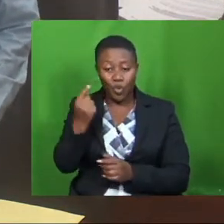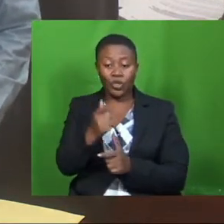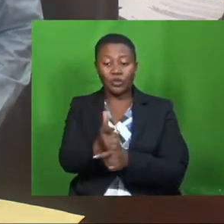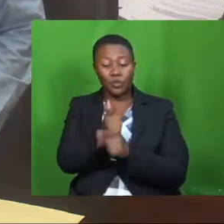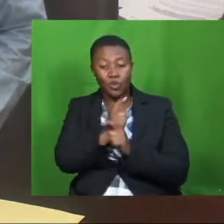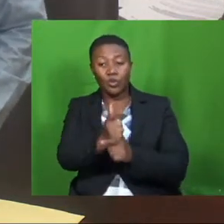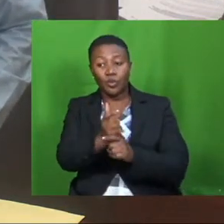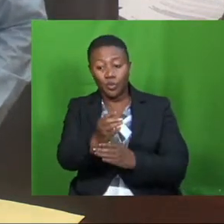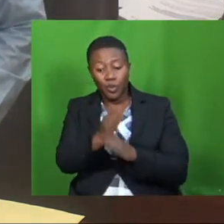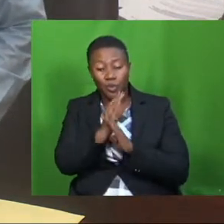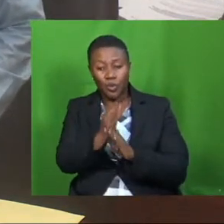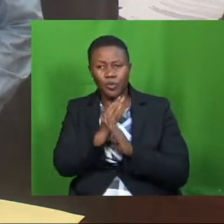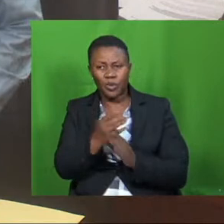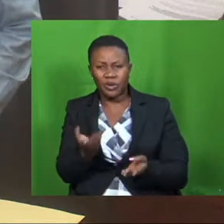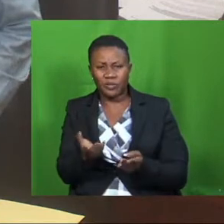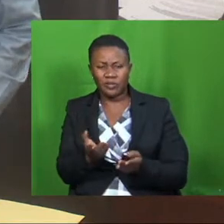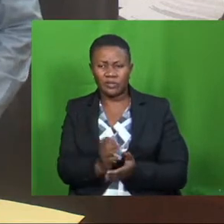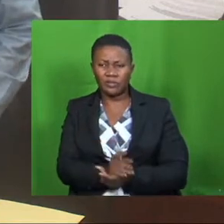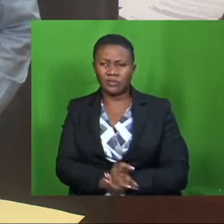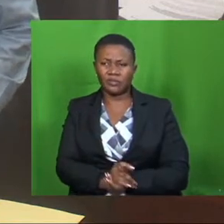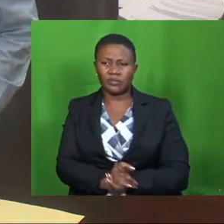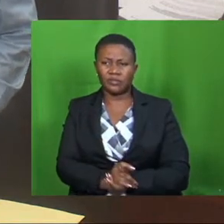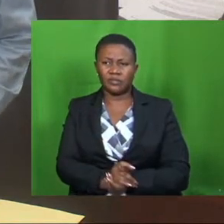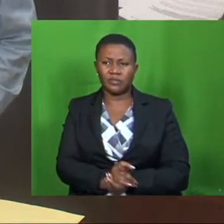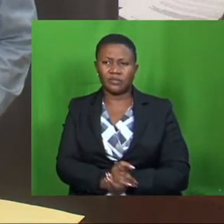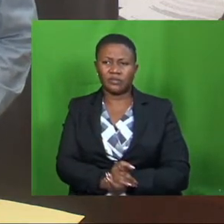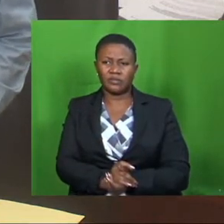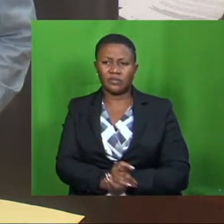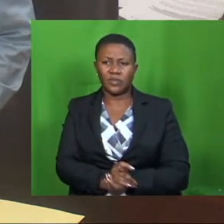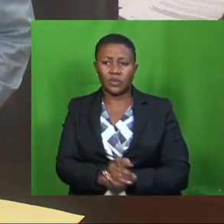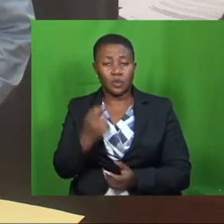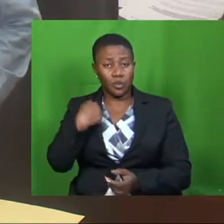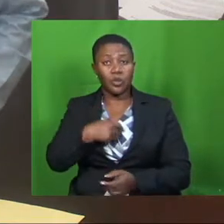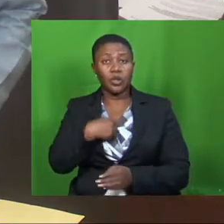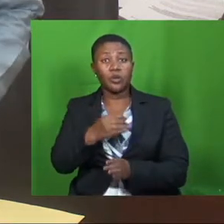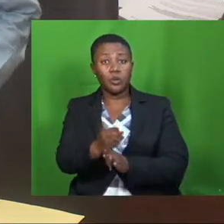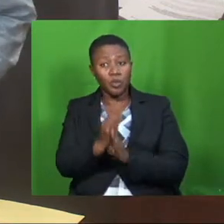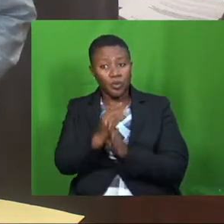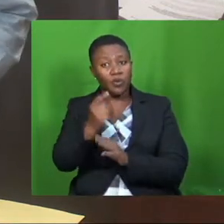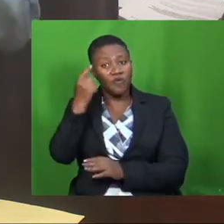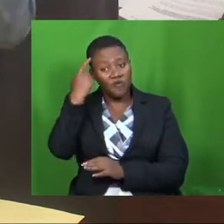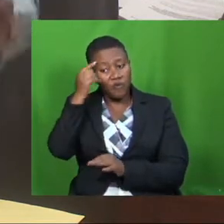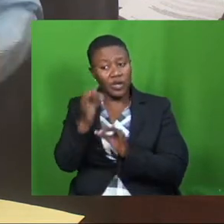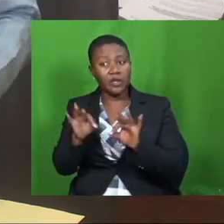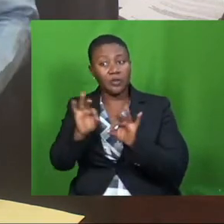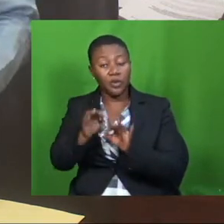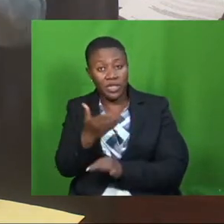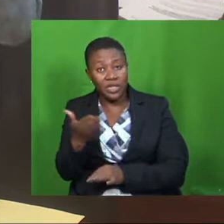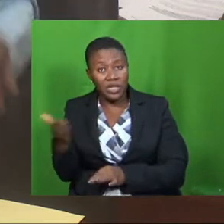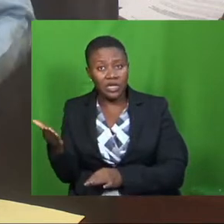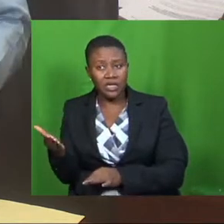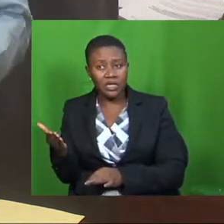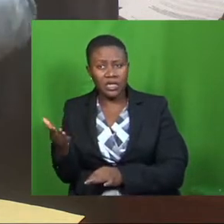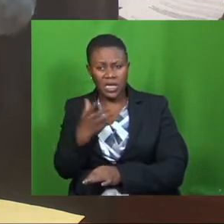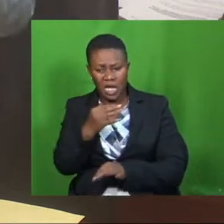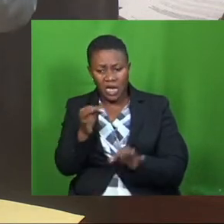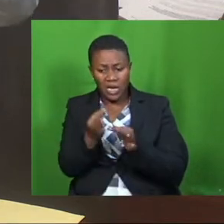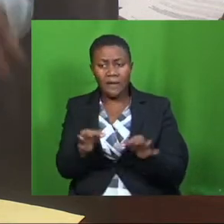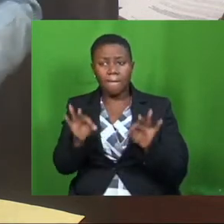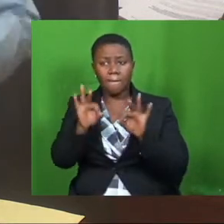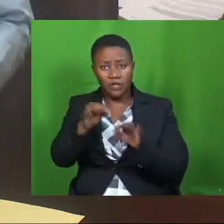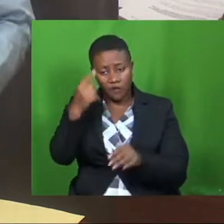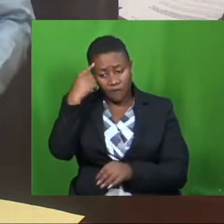that he got to hear that responses to those questions had been dumped in his house. He was not even aware that they